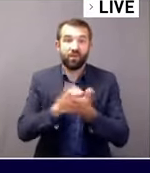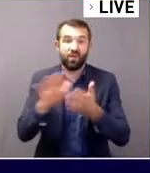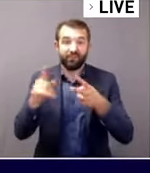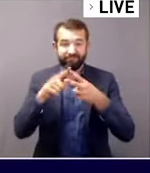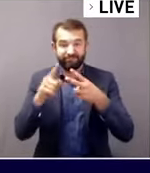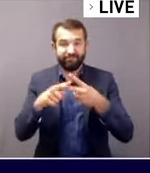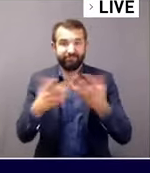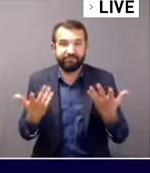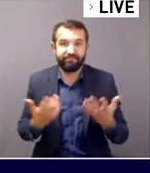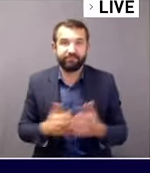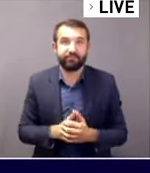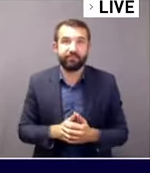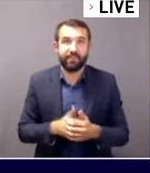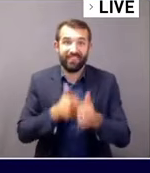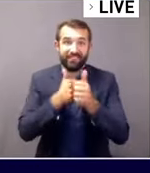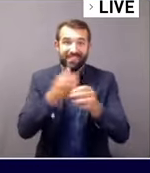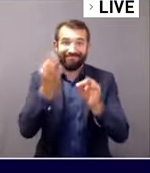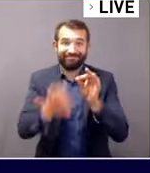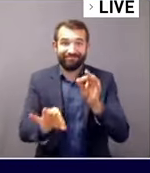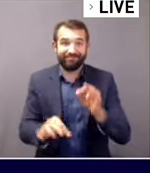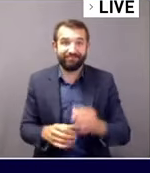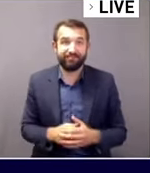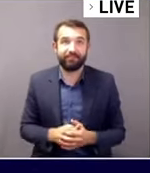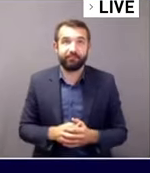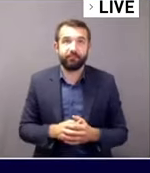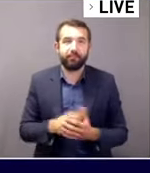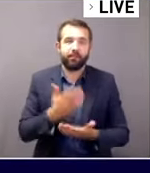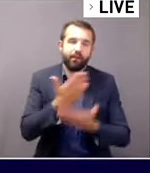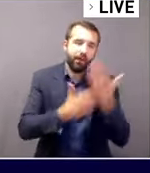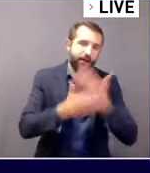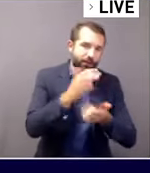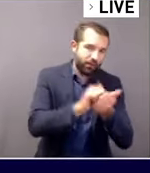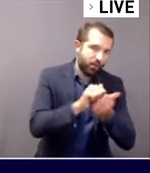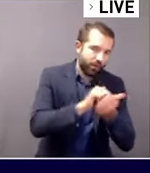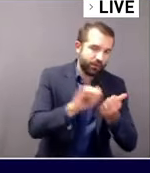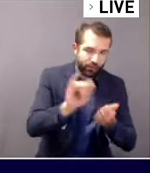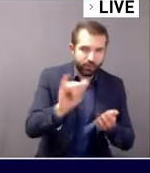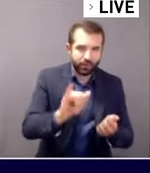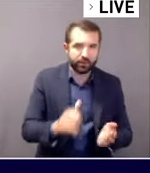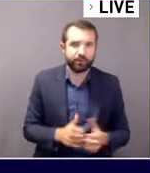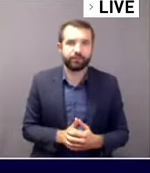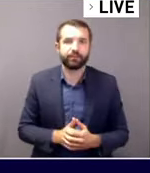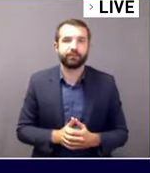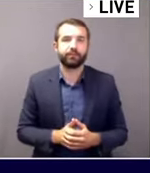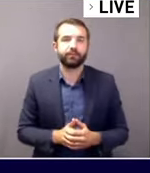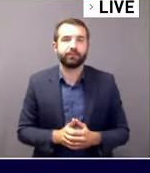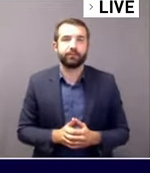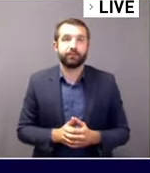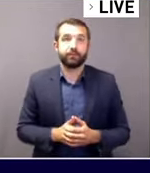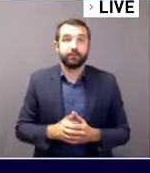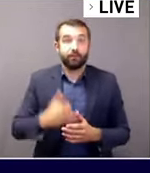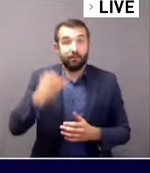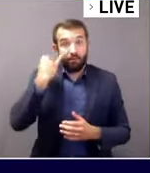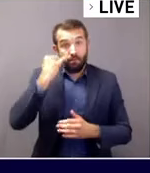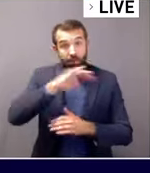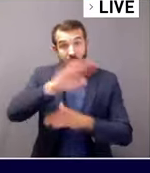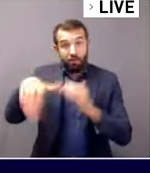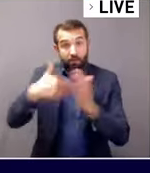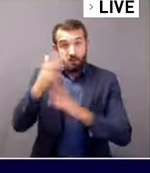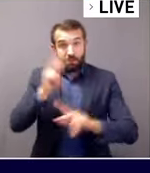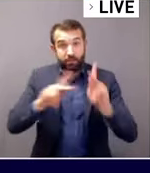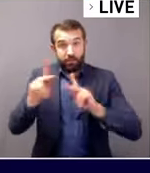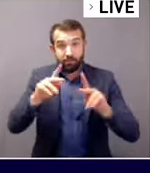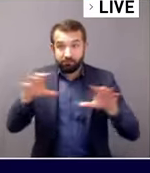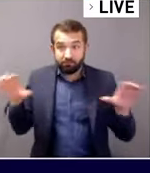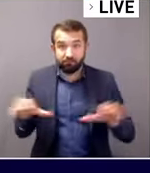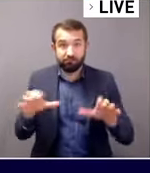of those things plus good hygiene principles to a T. If everyone were to do that, we could get a grip on COVID-19,